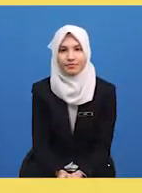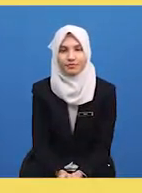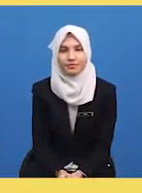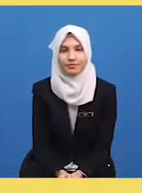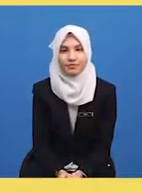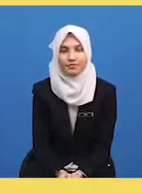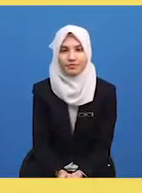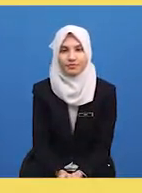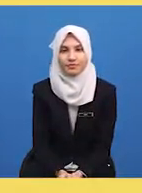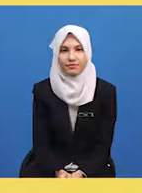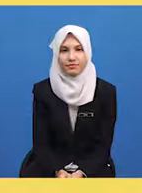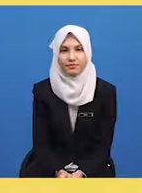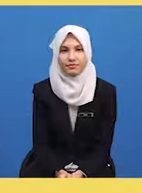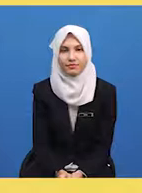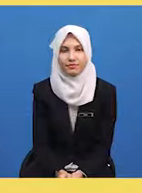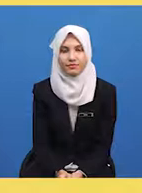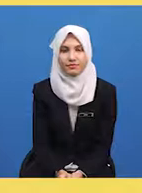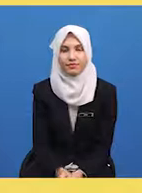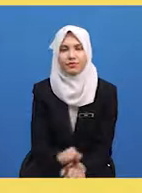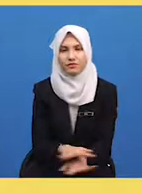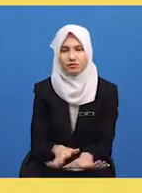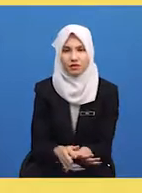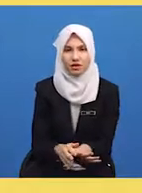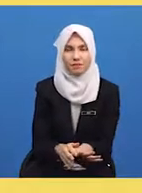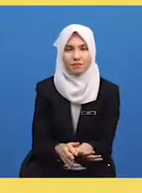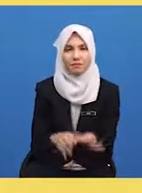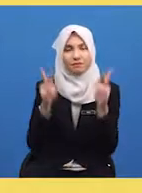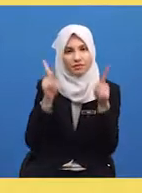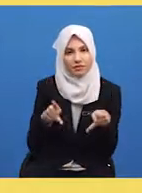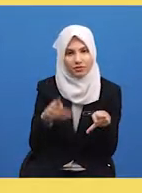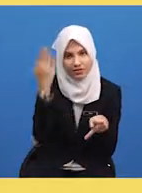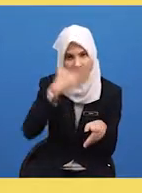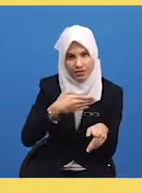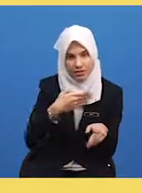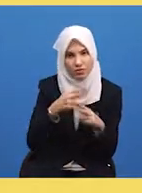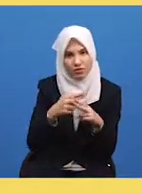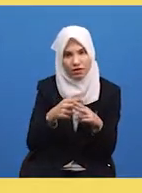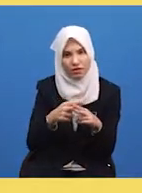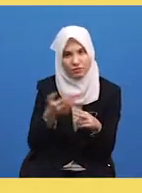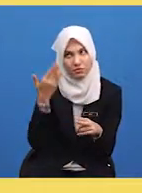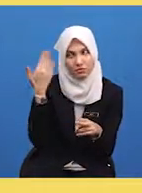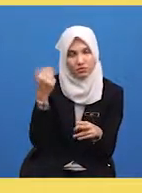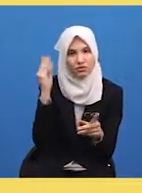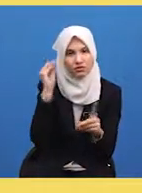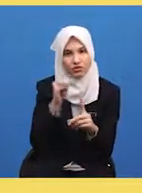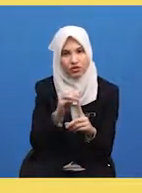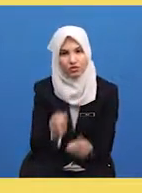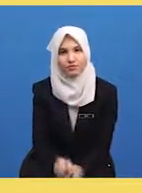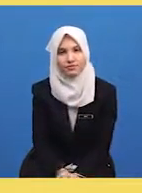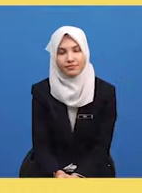Just like you, there's a real person attached to the screen name who has feelings too.